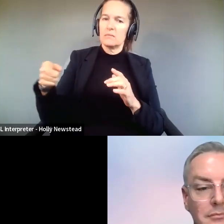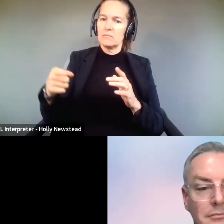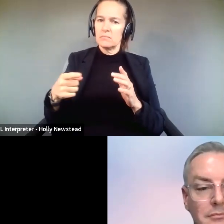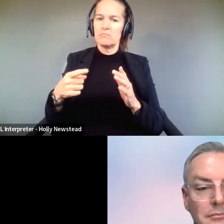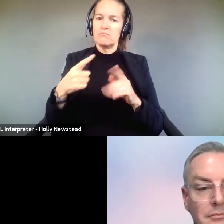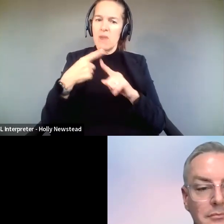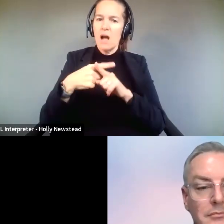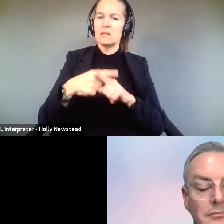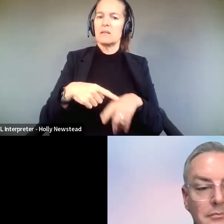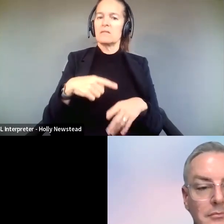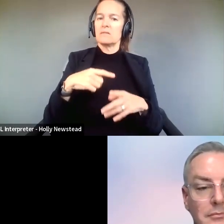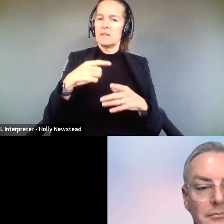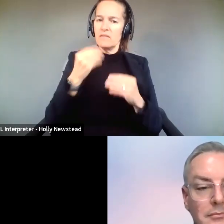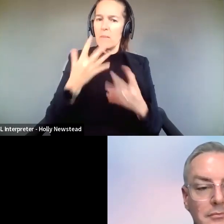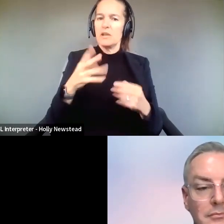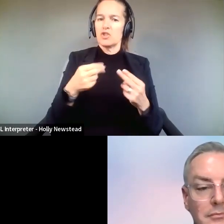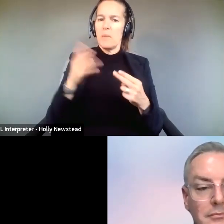positive information about their son.